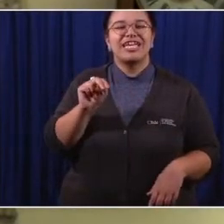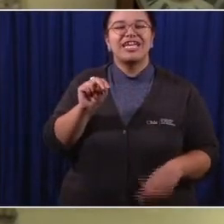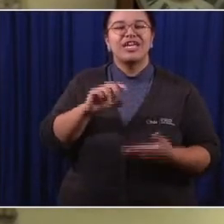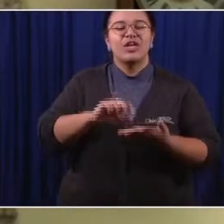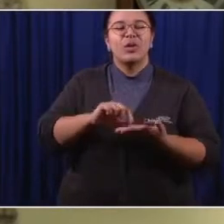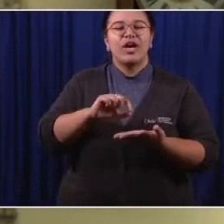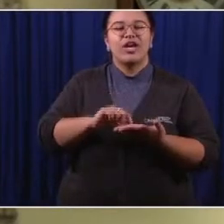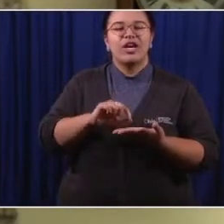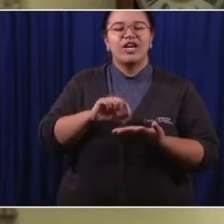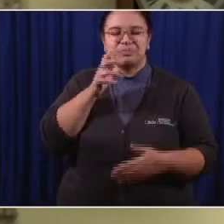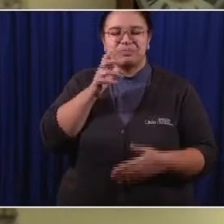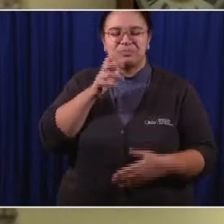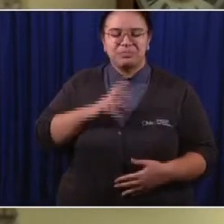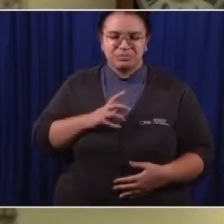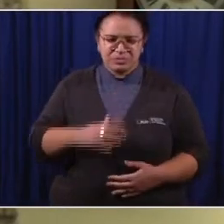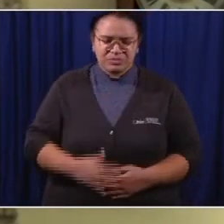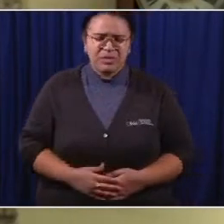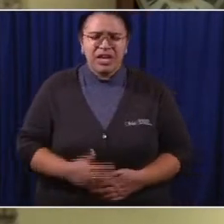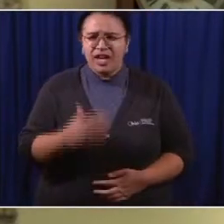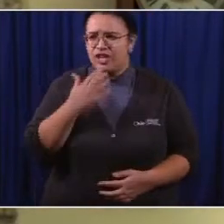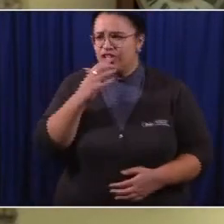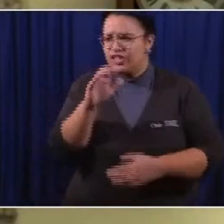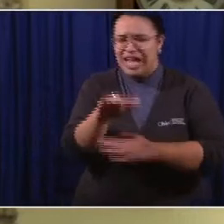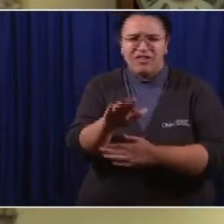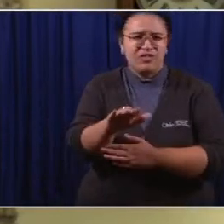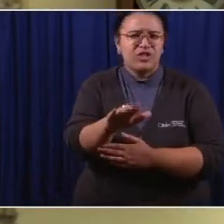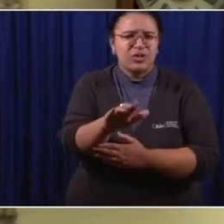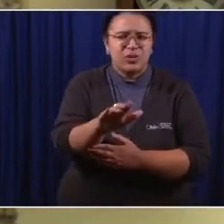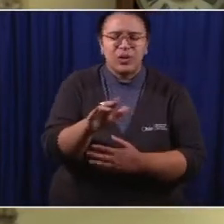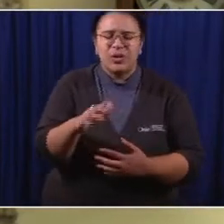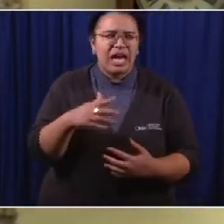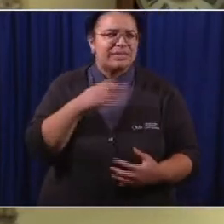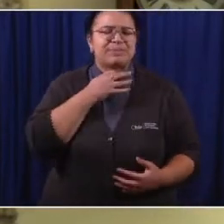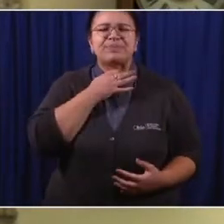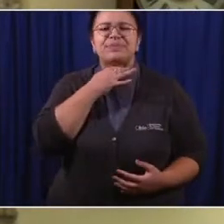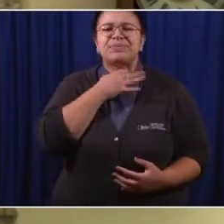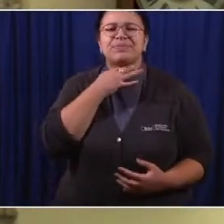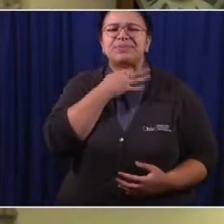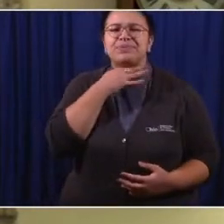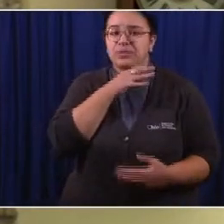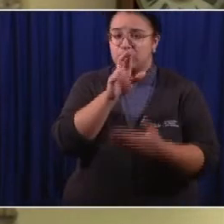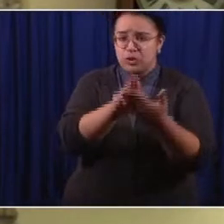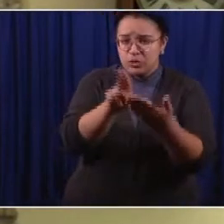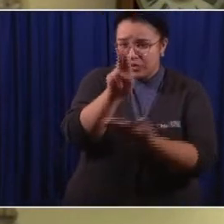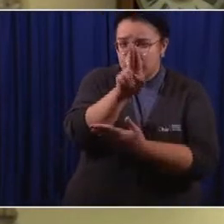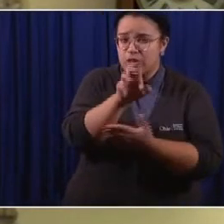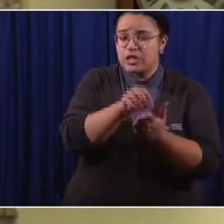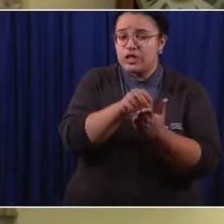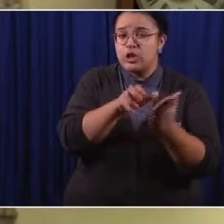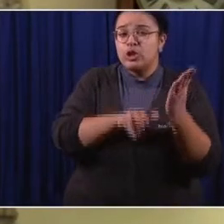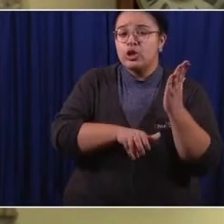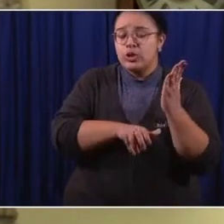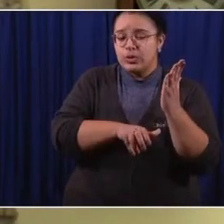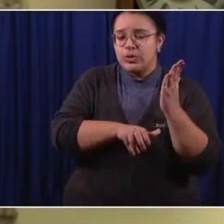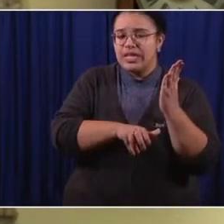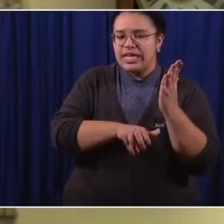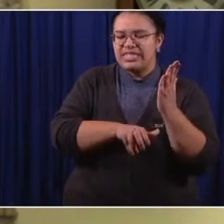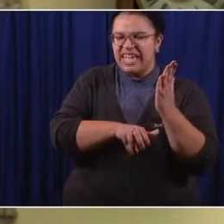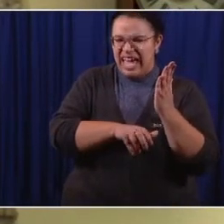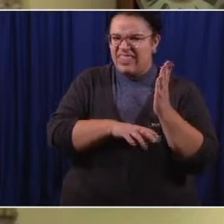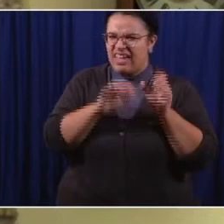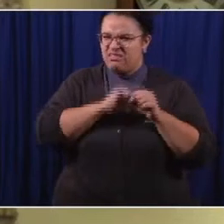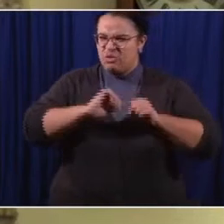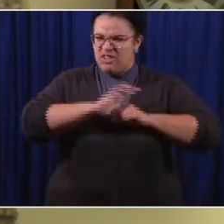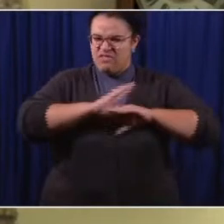Good afternoon. Governor, how much should kind of the university student spread that we're seeing